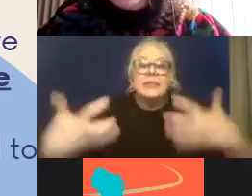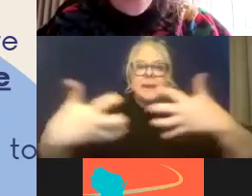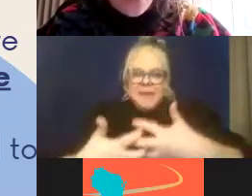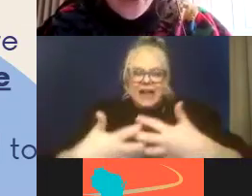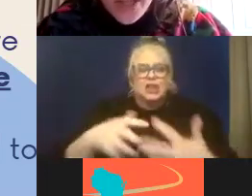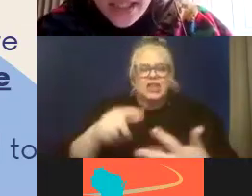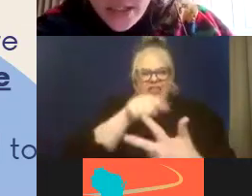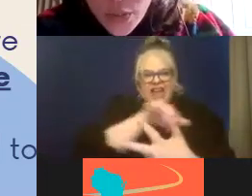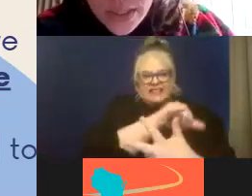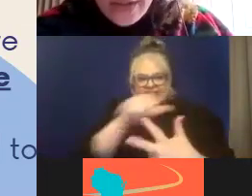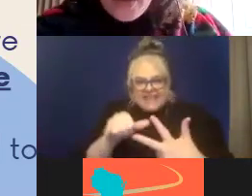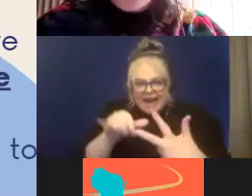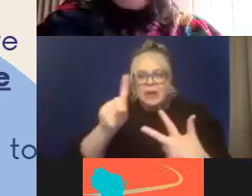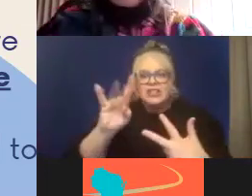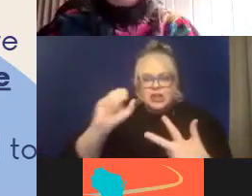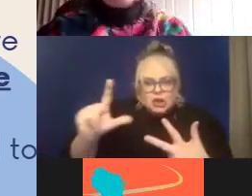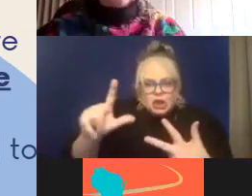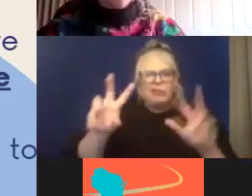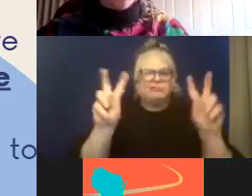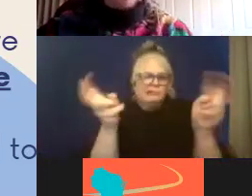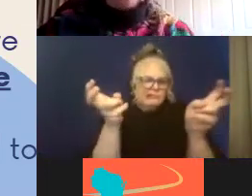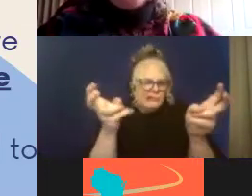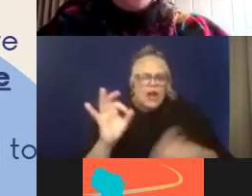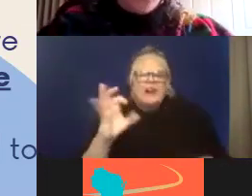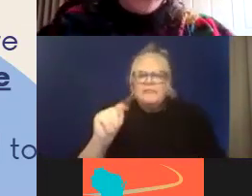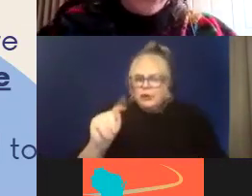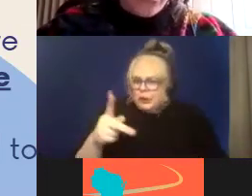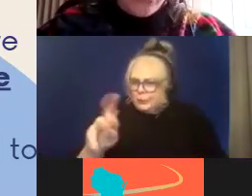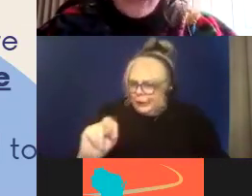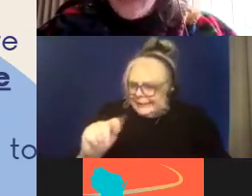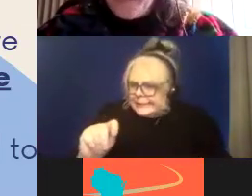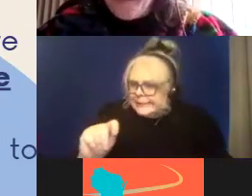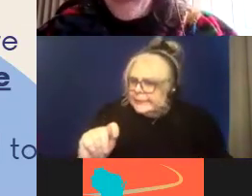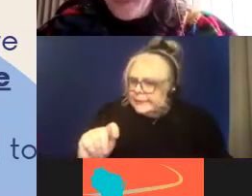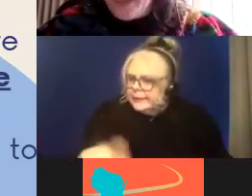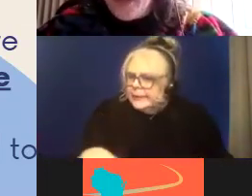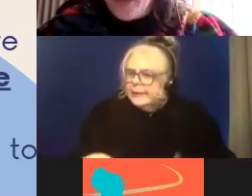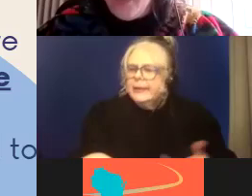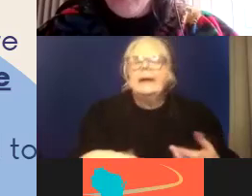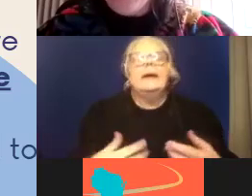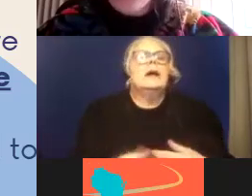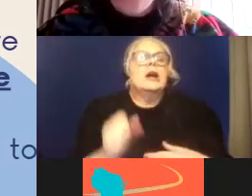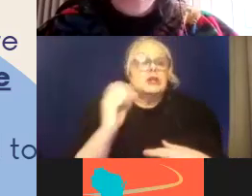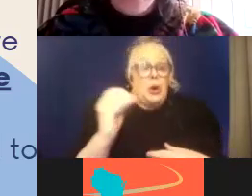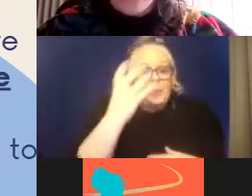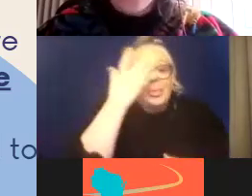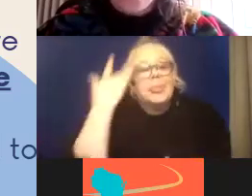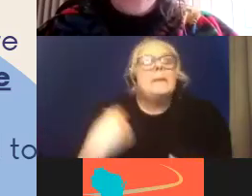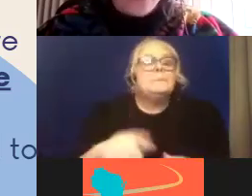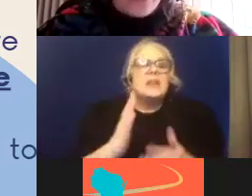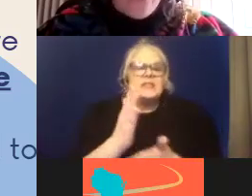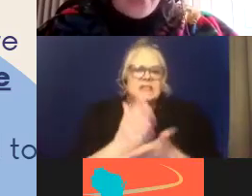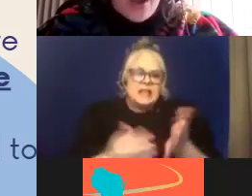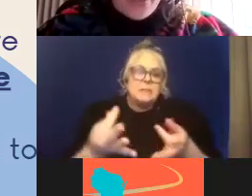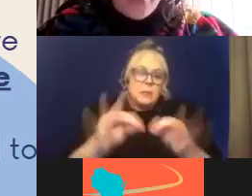I want to compare and contrast these tools a little bit because there are some differences that are important to understand. First, I want to highlight the great